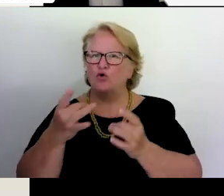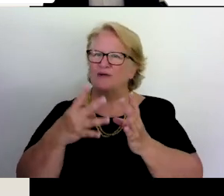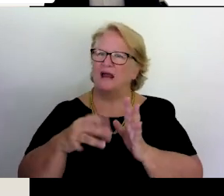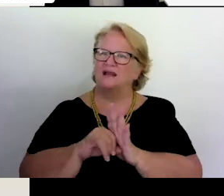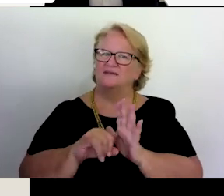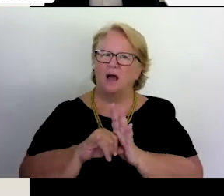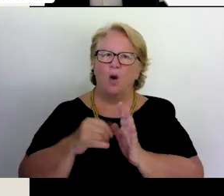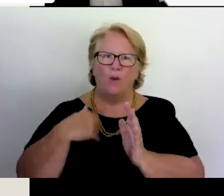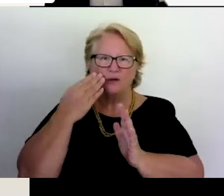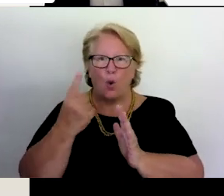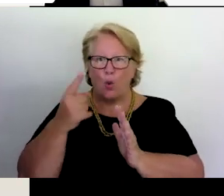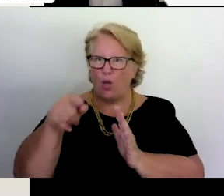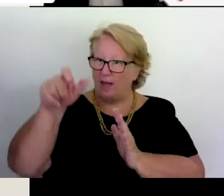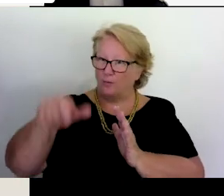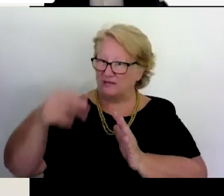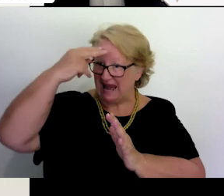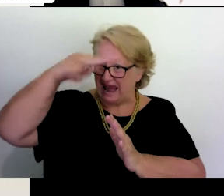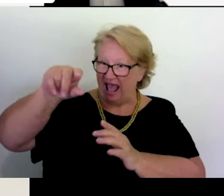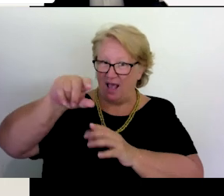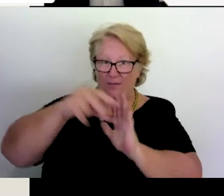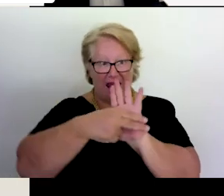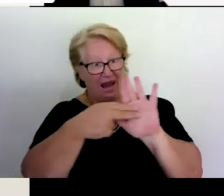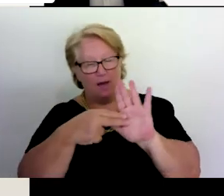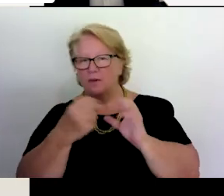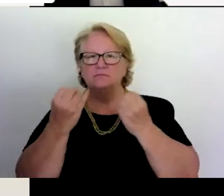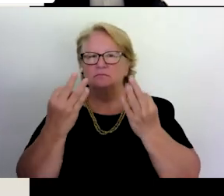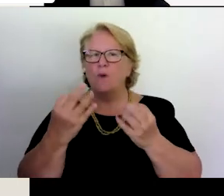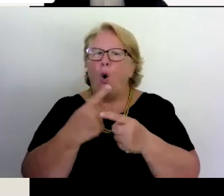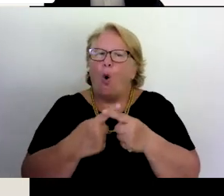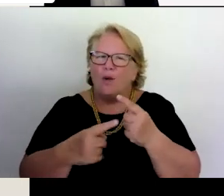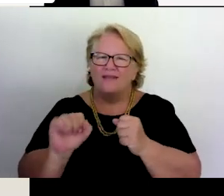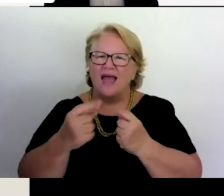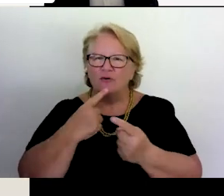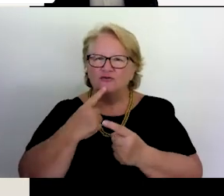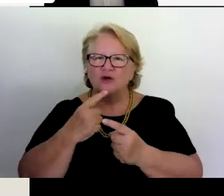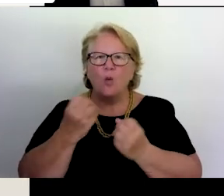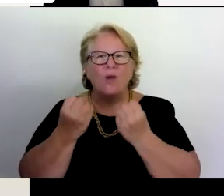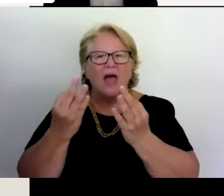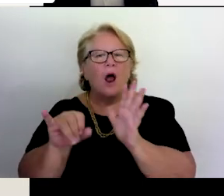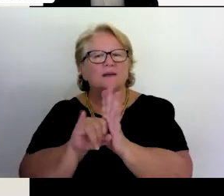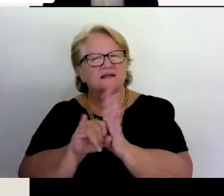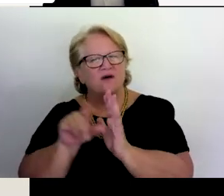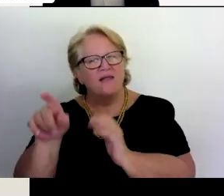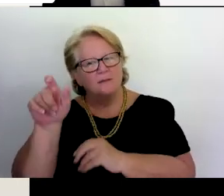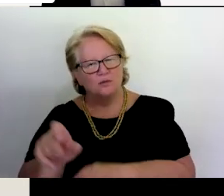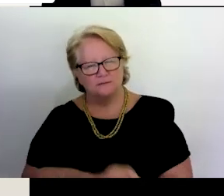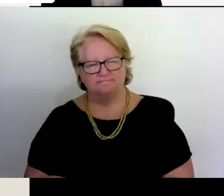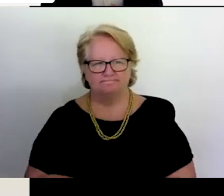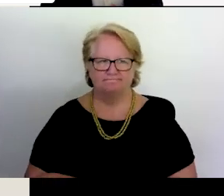don't know who we're particularly talking about. We just know some of their characteristics that help us in that analysis.